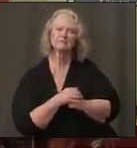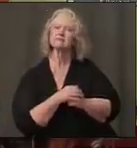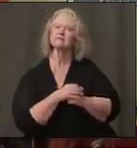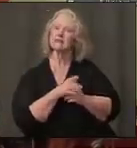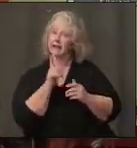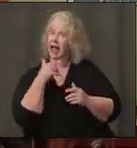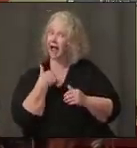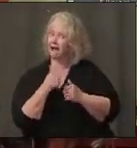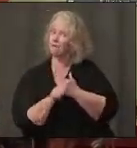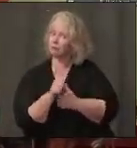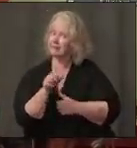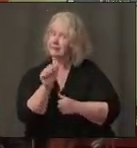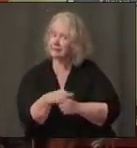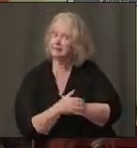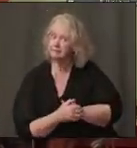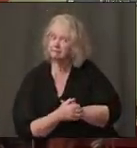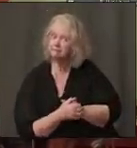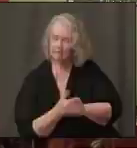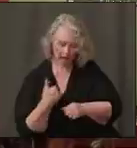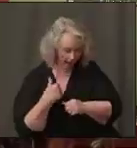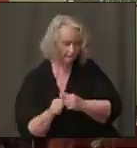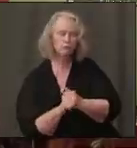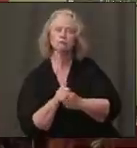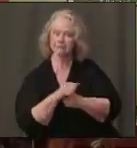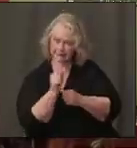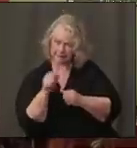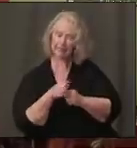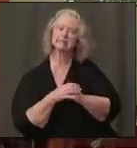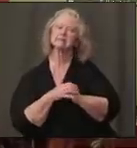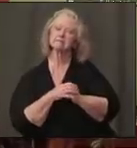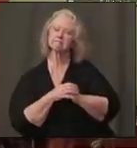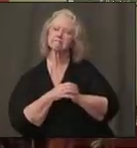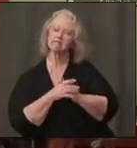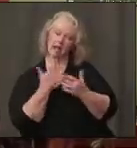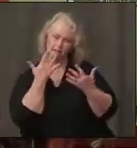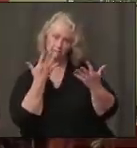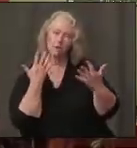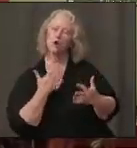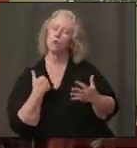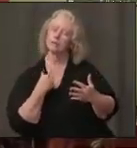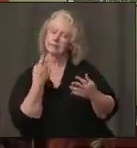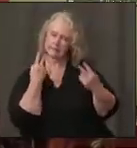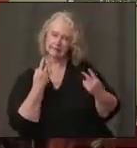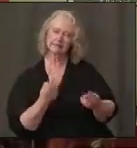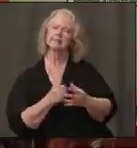risk-free, and no one should pretend it's risk-free. And unfortunately, we have seen the horrible